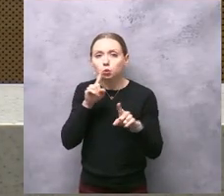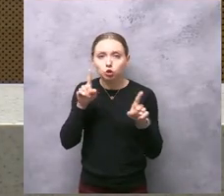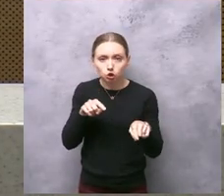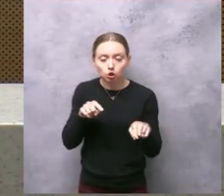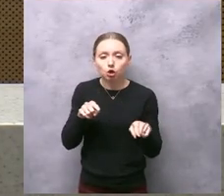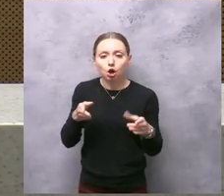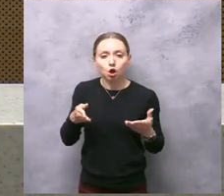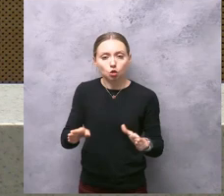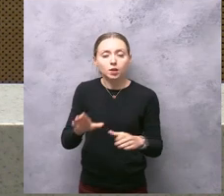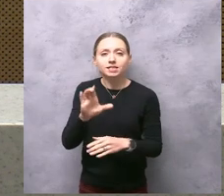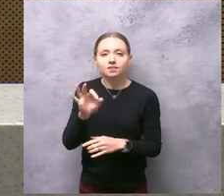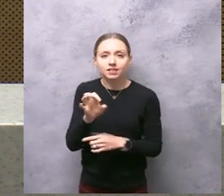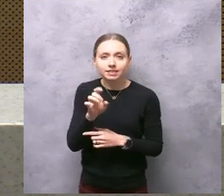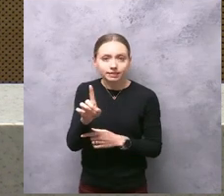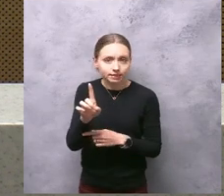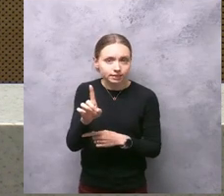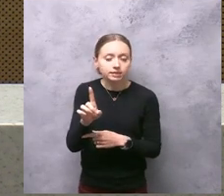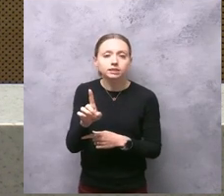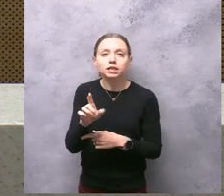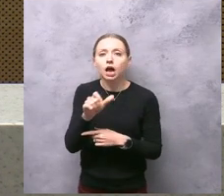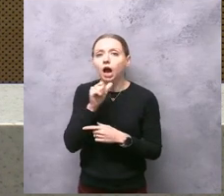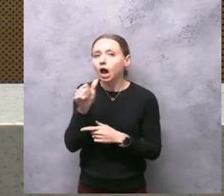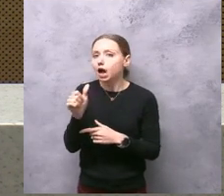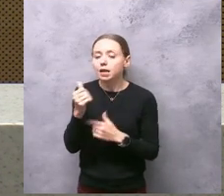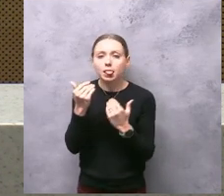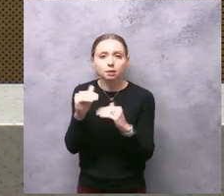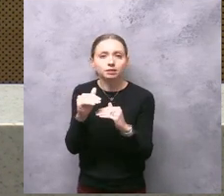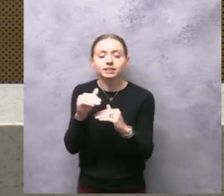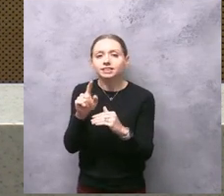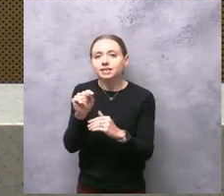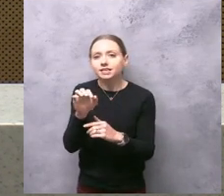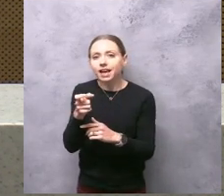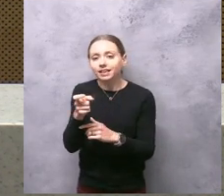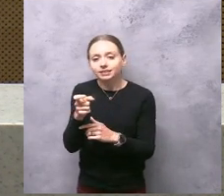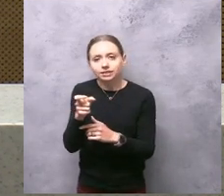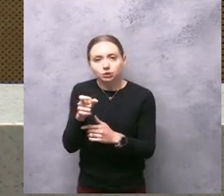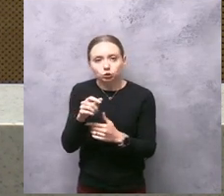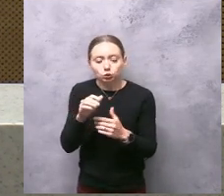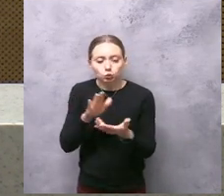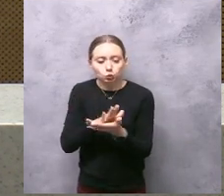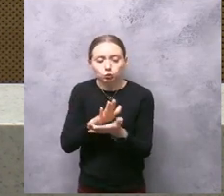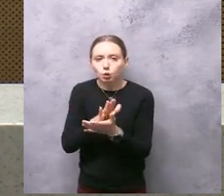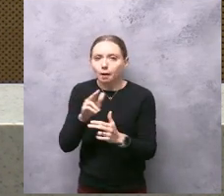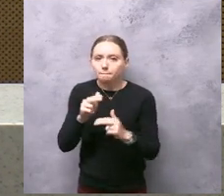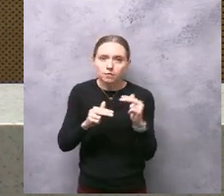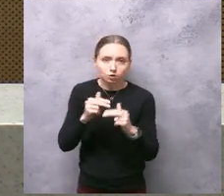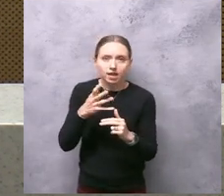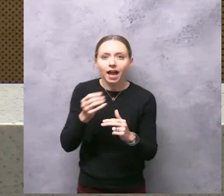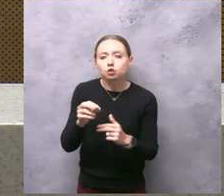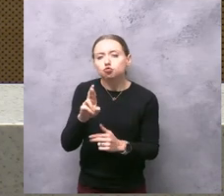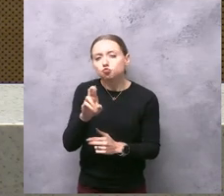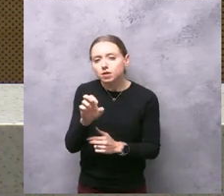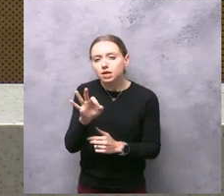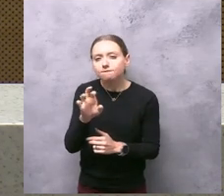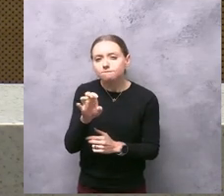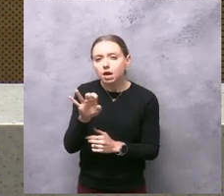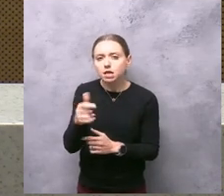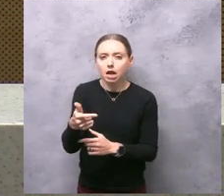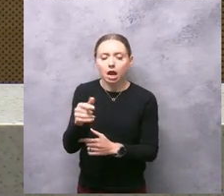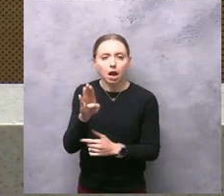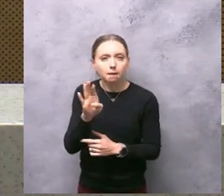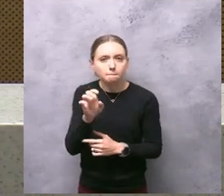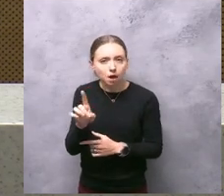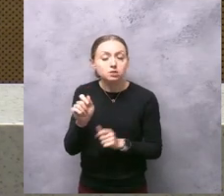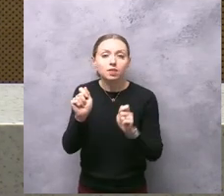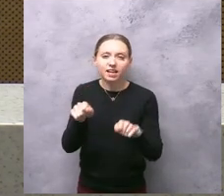of Cypress-Fairbanks Independent School District's unlimited tax school building and refunding bonds, which may be issued in one or more